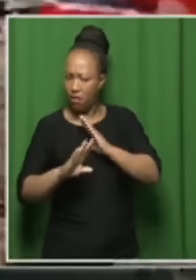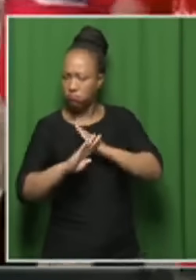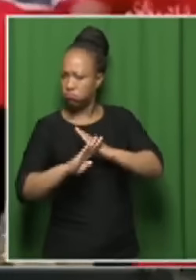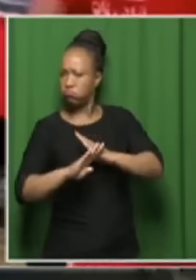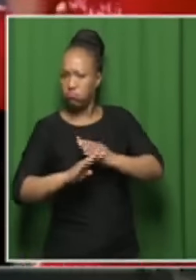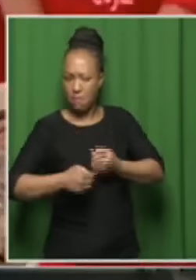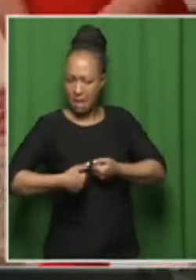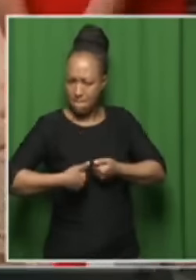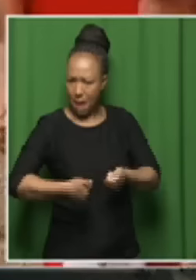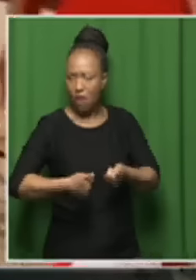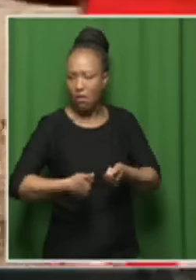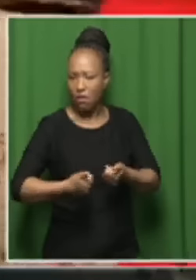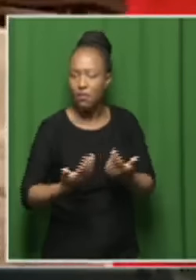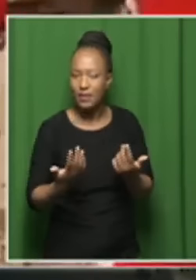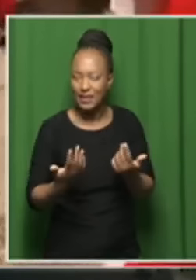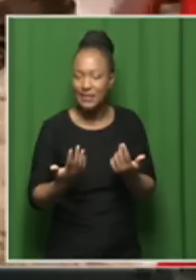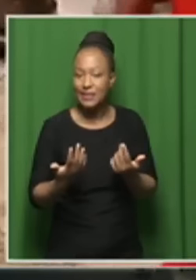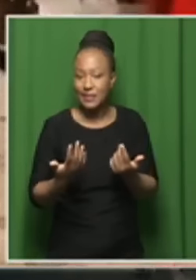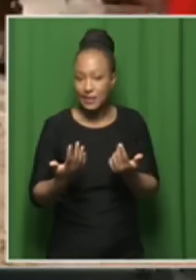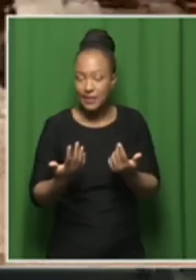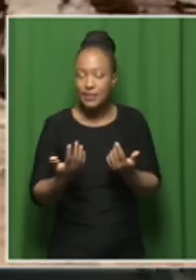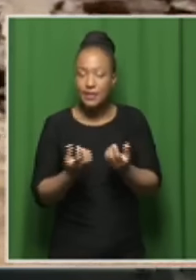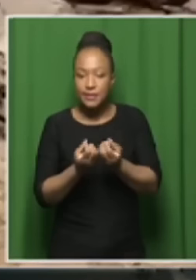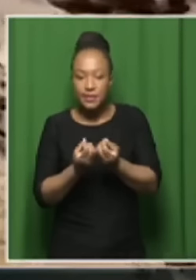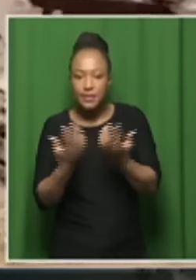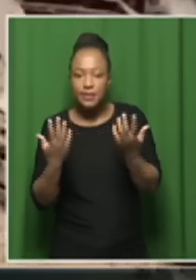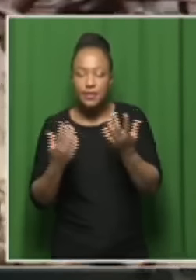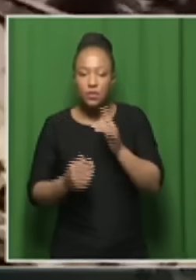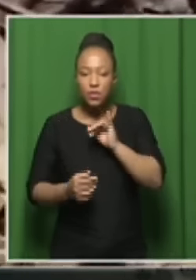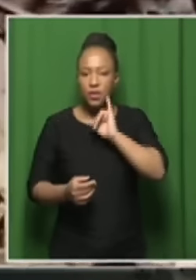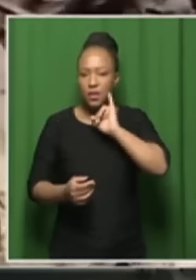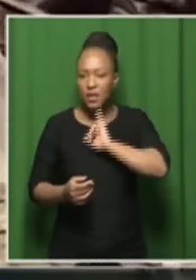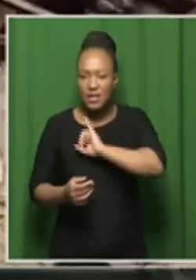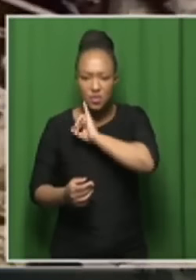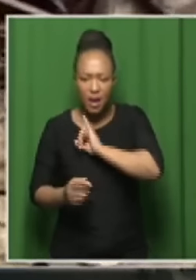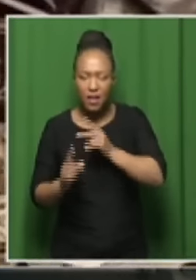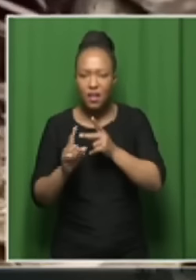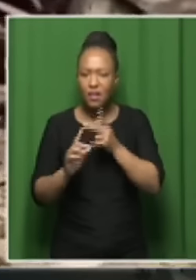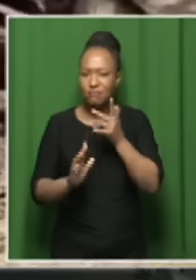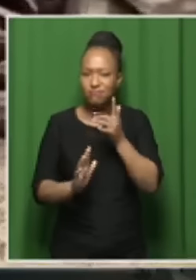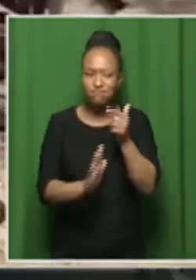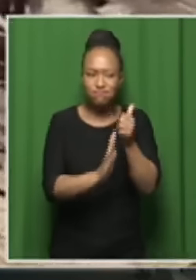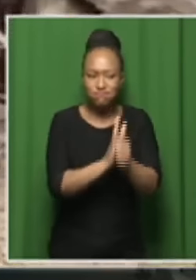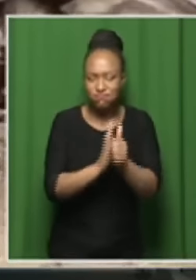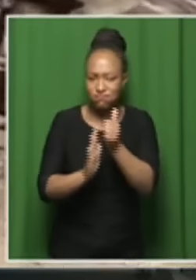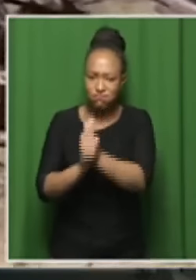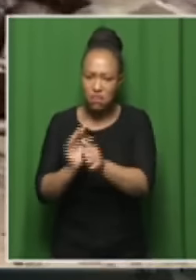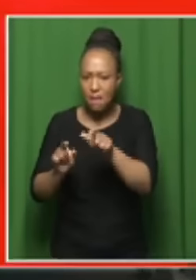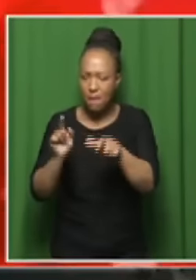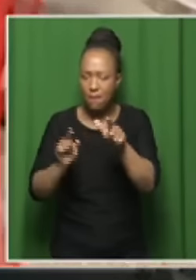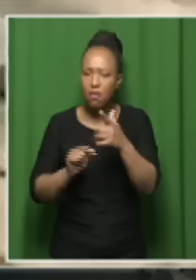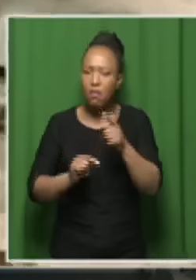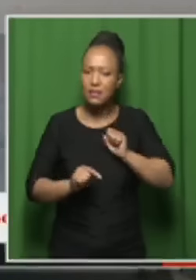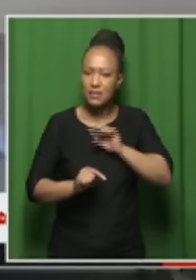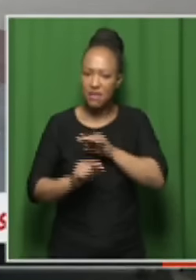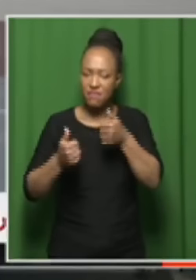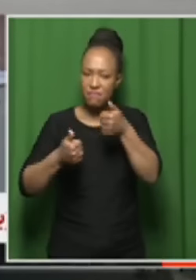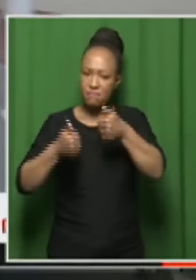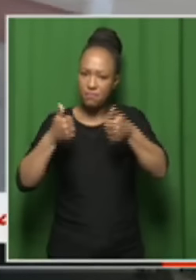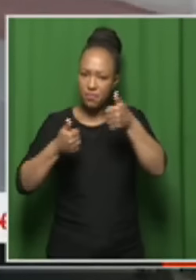last year, responding to various Israel assassinations of Iranian officials and Iranian allies, including